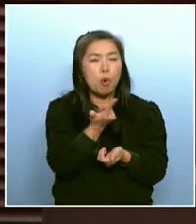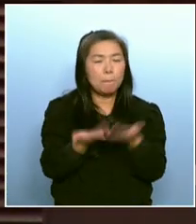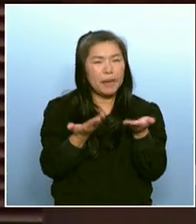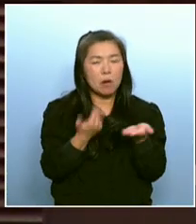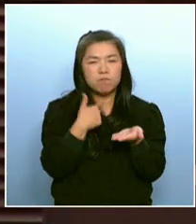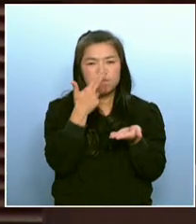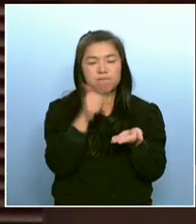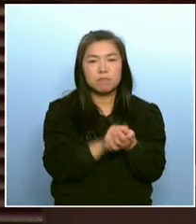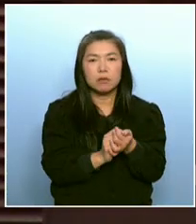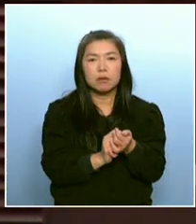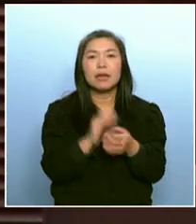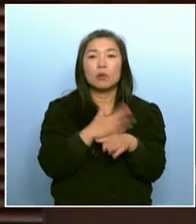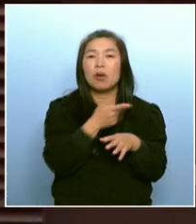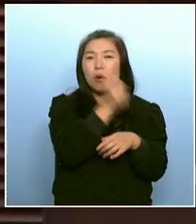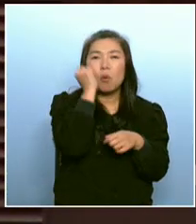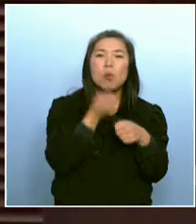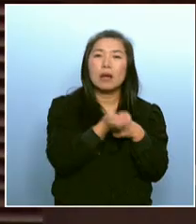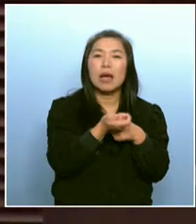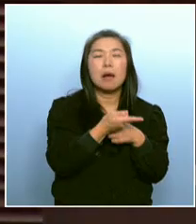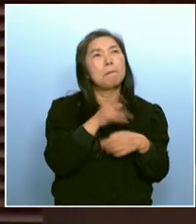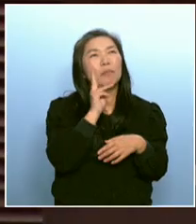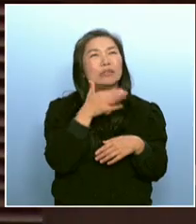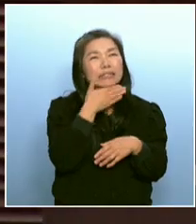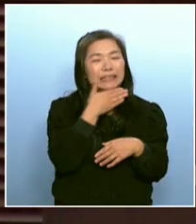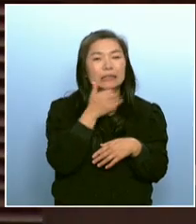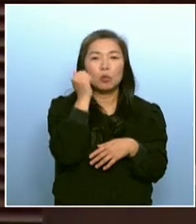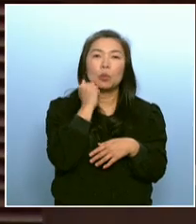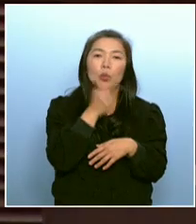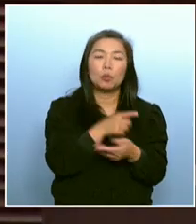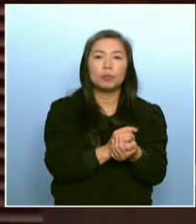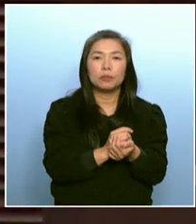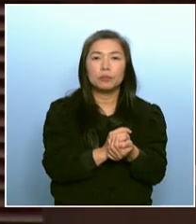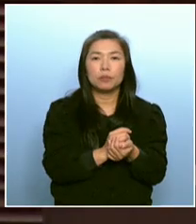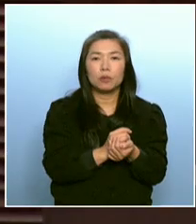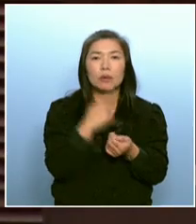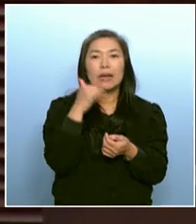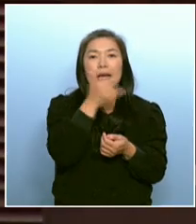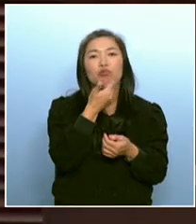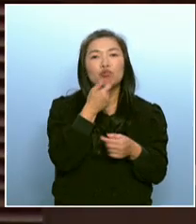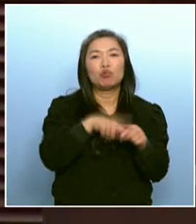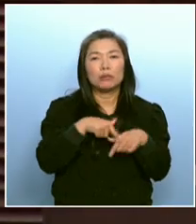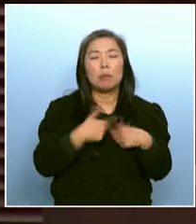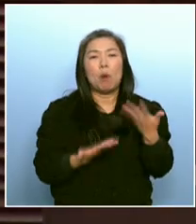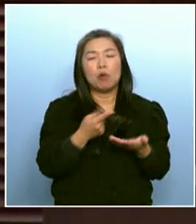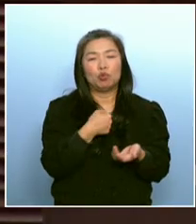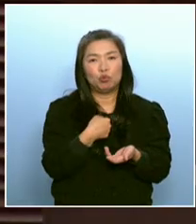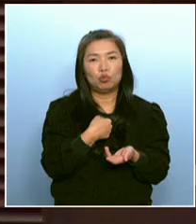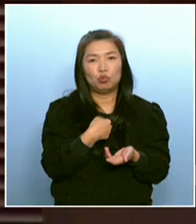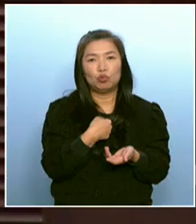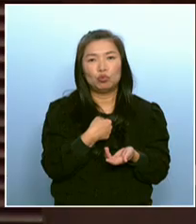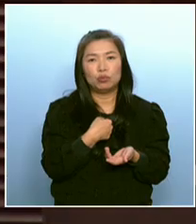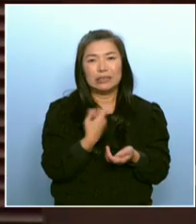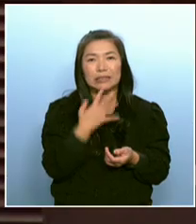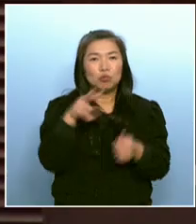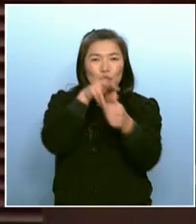For now, we will focus on the Neighborhood Elderly Center and the Child Care Center on this site. For Neighborhood Elderly Center, we're